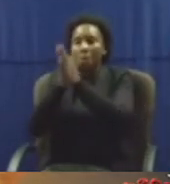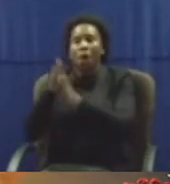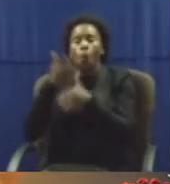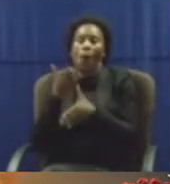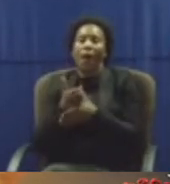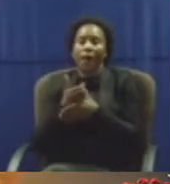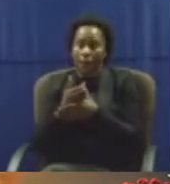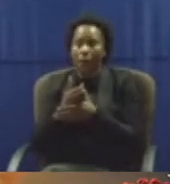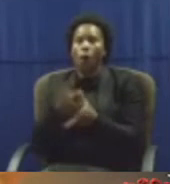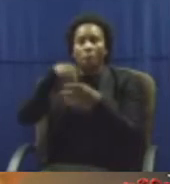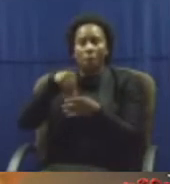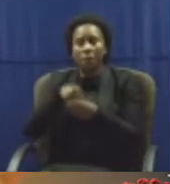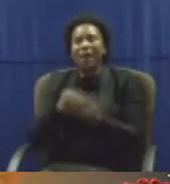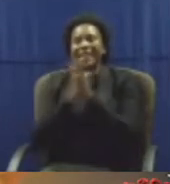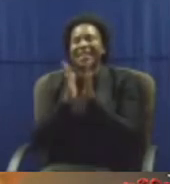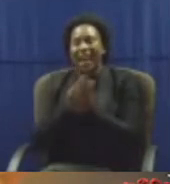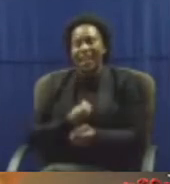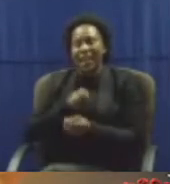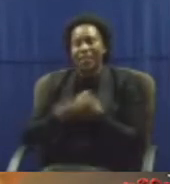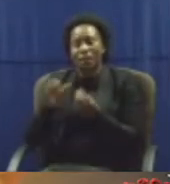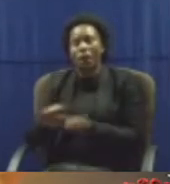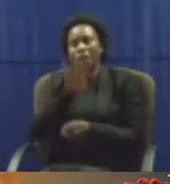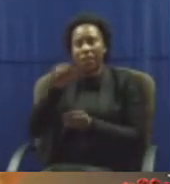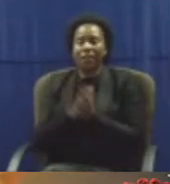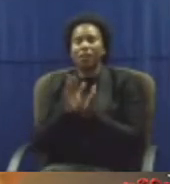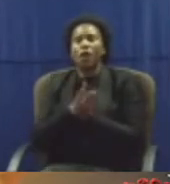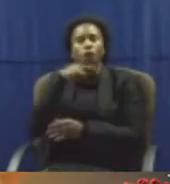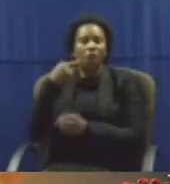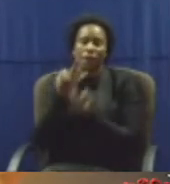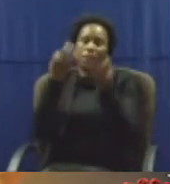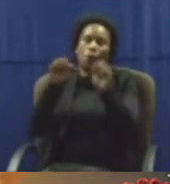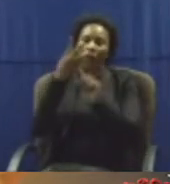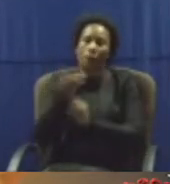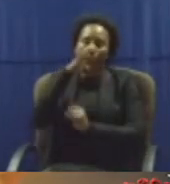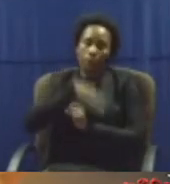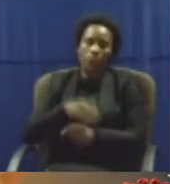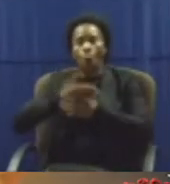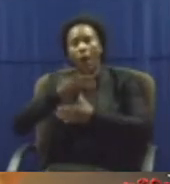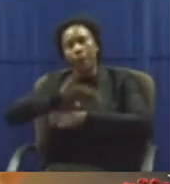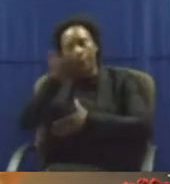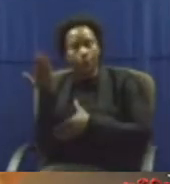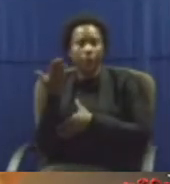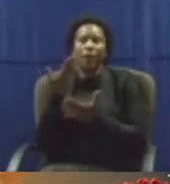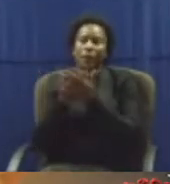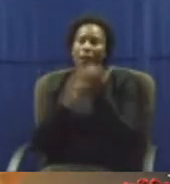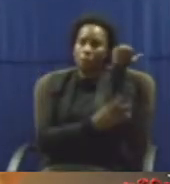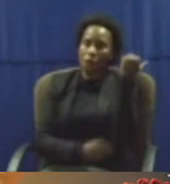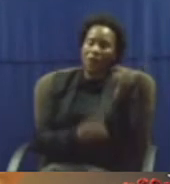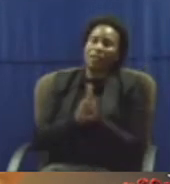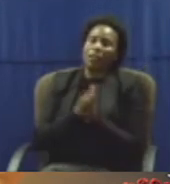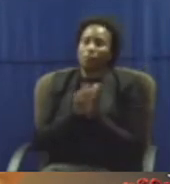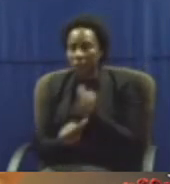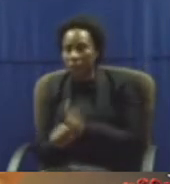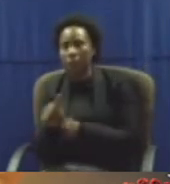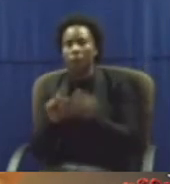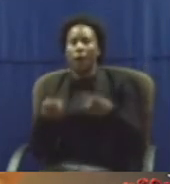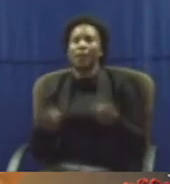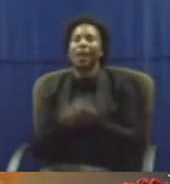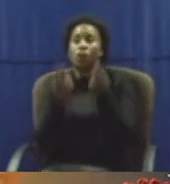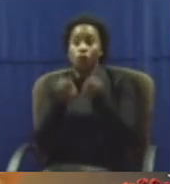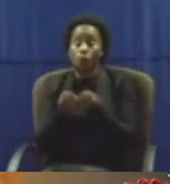South Africans without a job and have no real freedom to break away from poverty and joblessness, the new form of oppression.